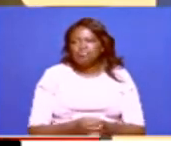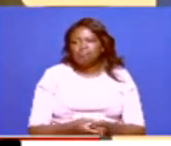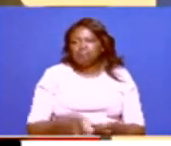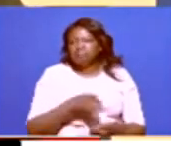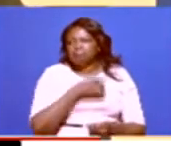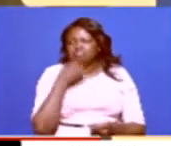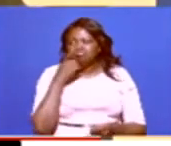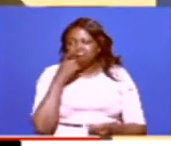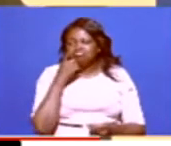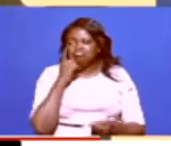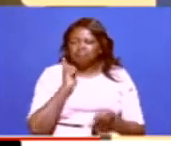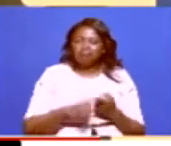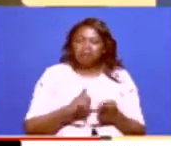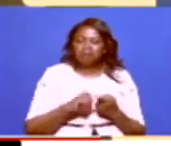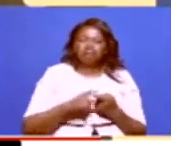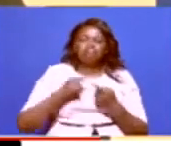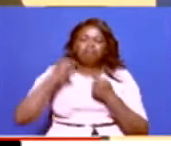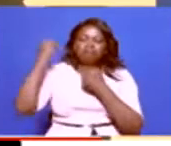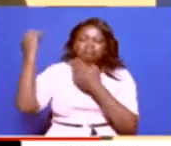the imports,